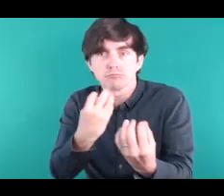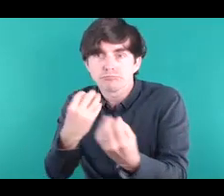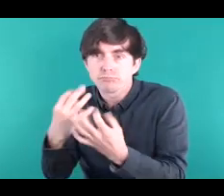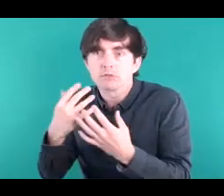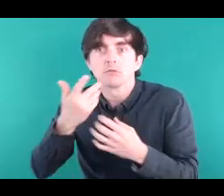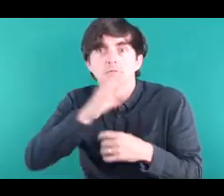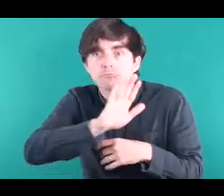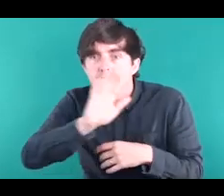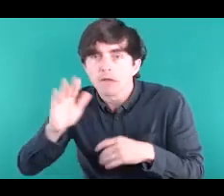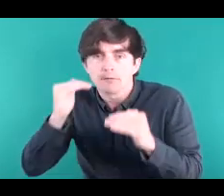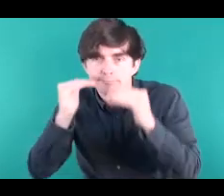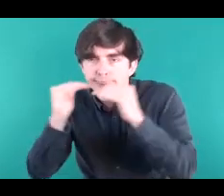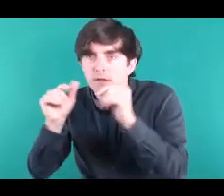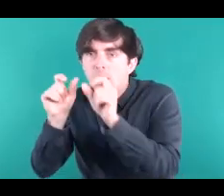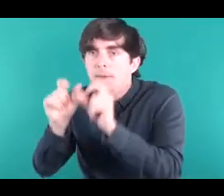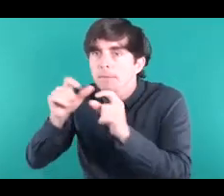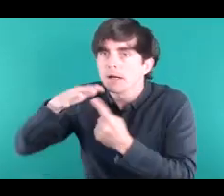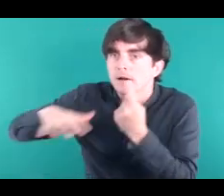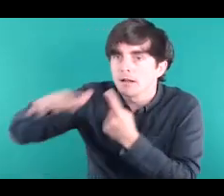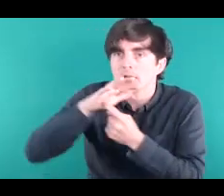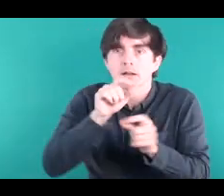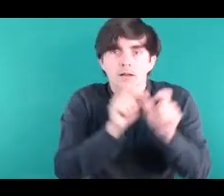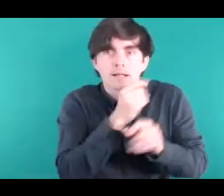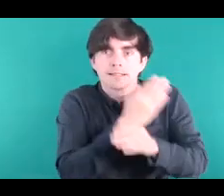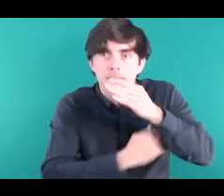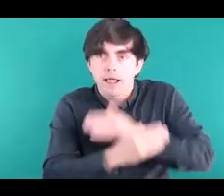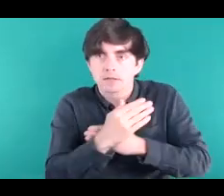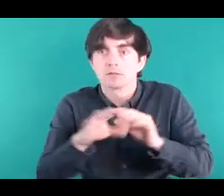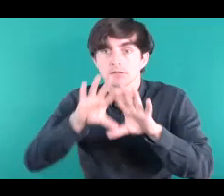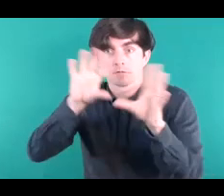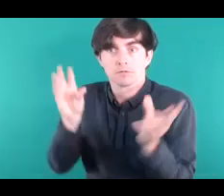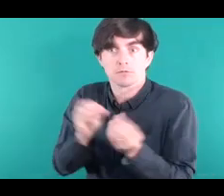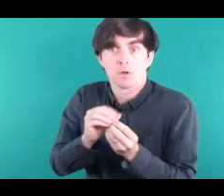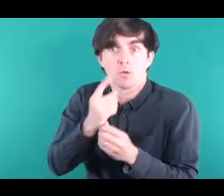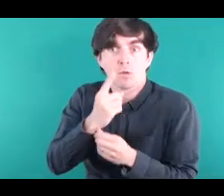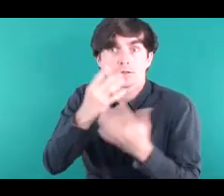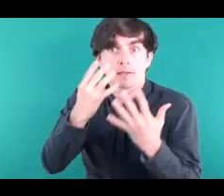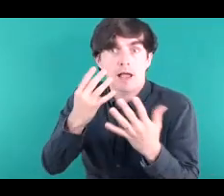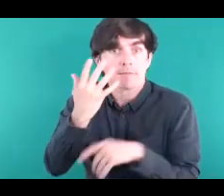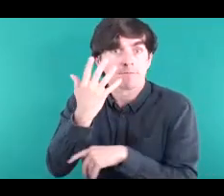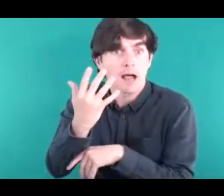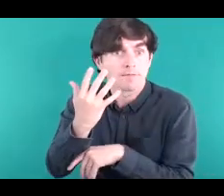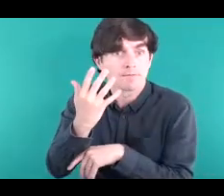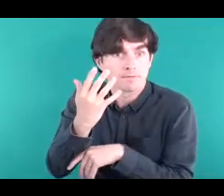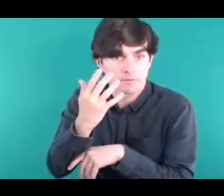extending an existing scheme to persons with disabilities. It can be also